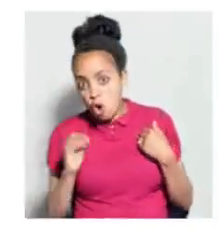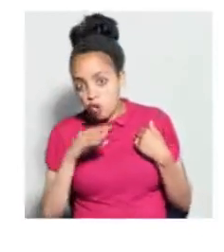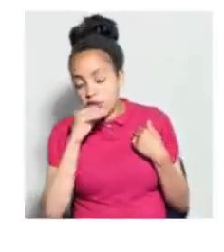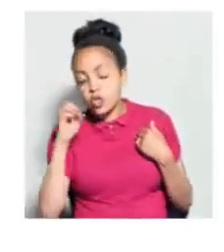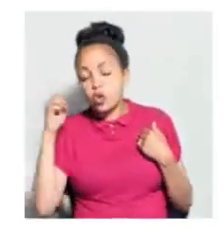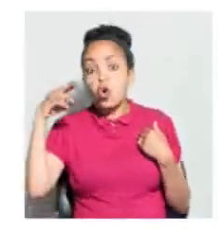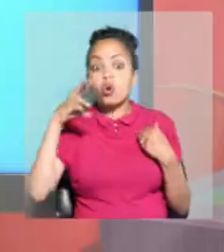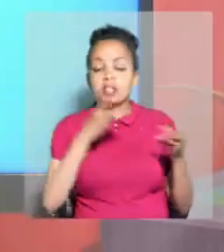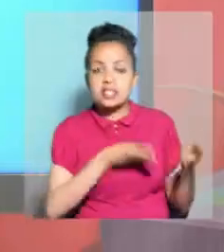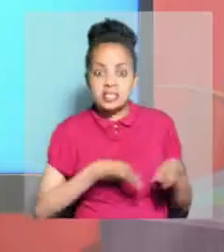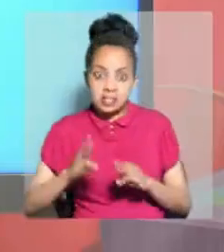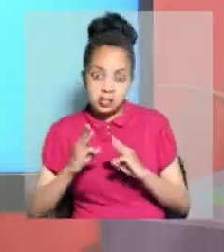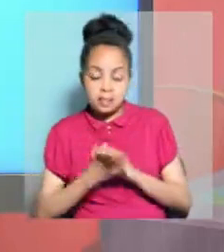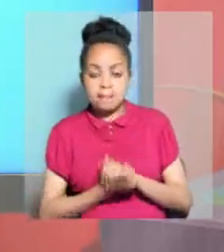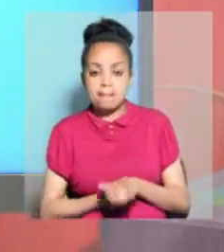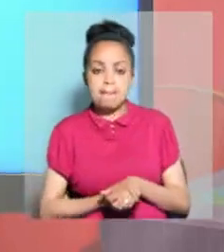on system,